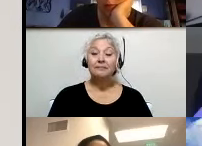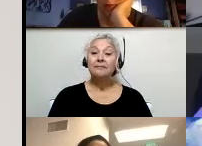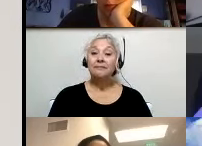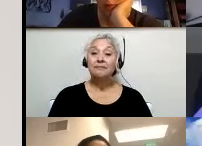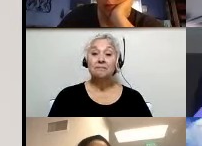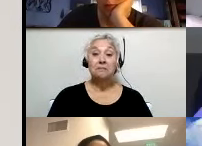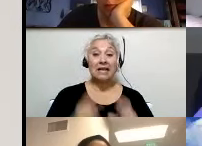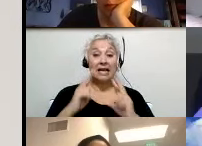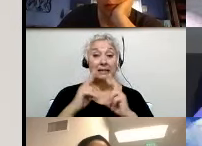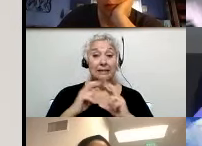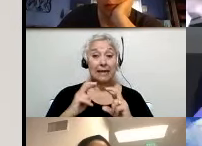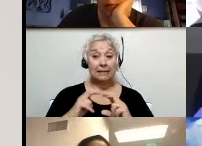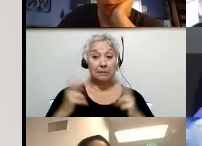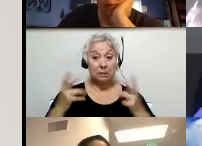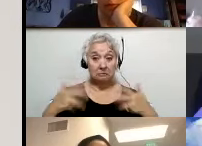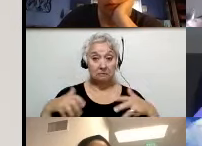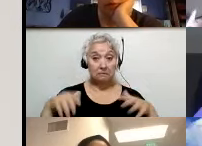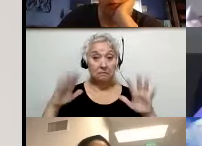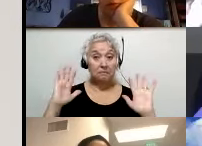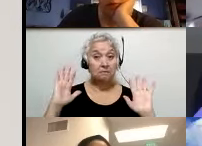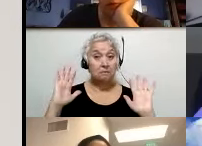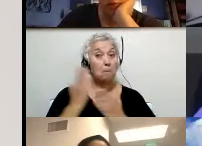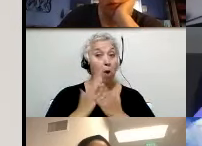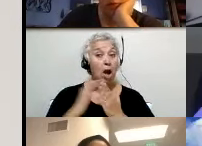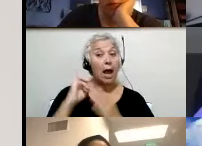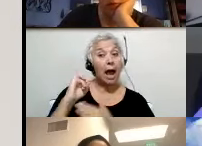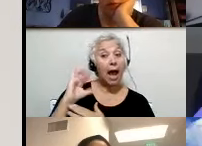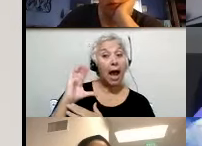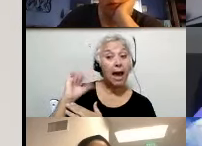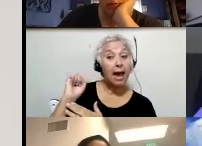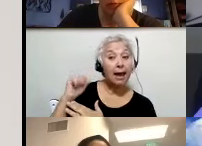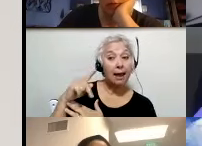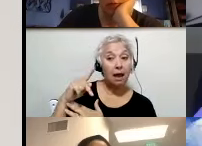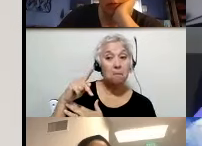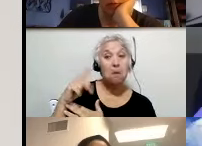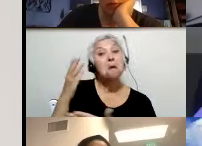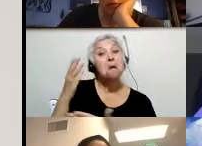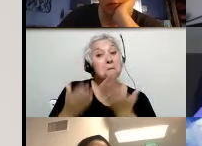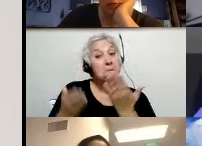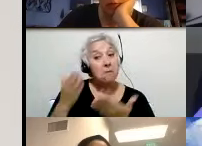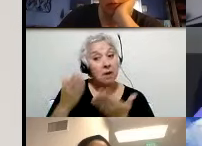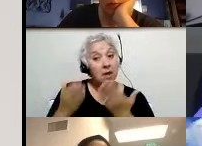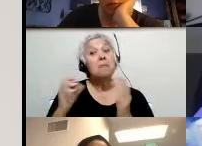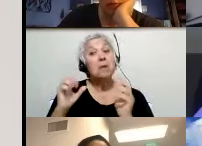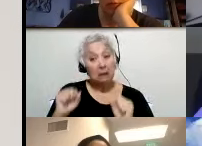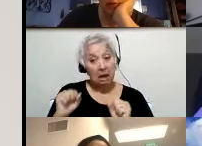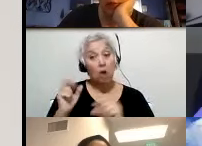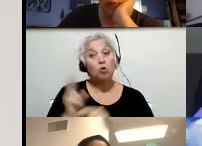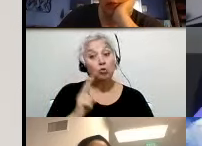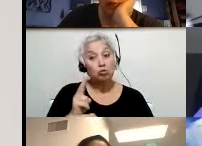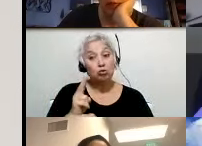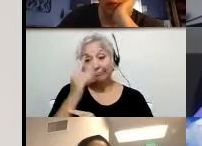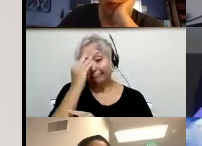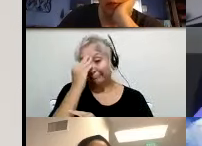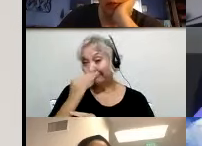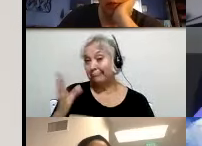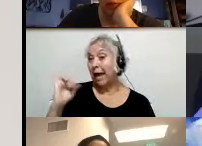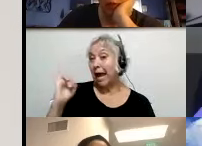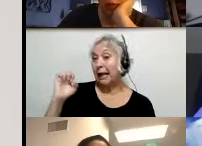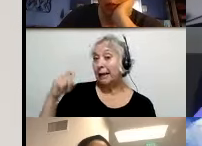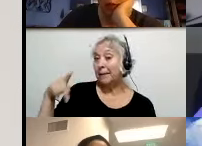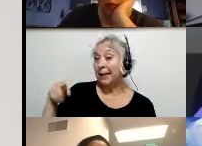Assessments that are completed as part of the ICAP process may be used to inform the IEP,